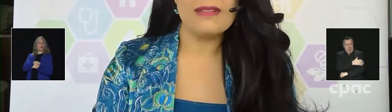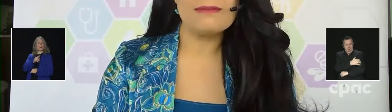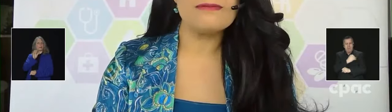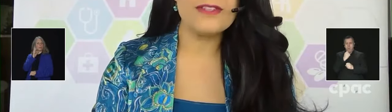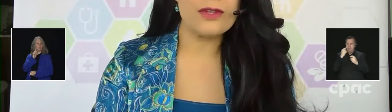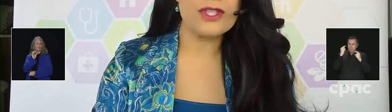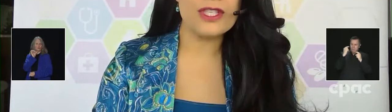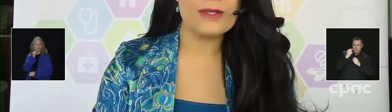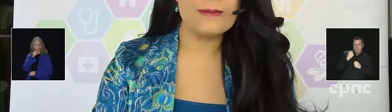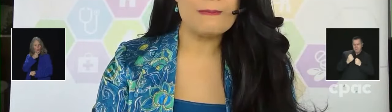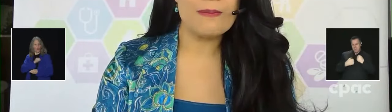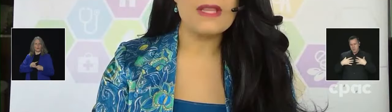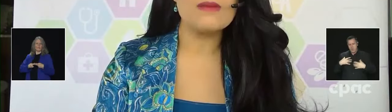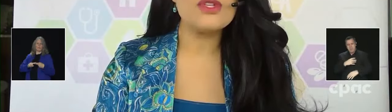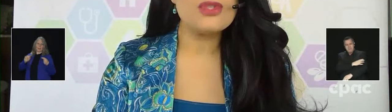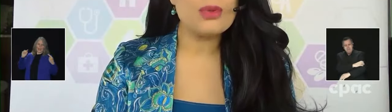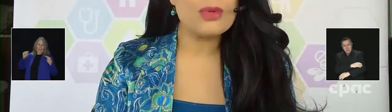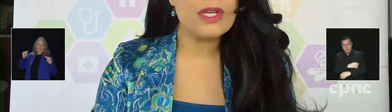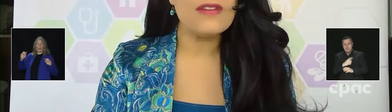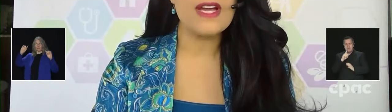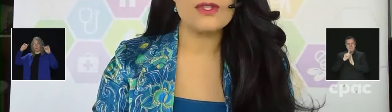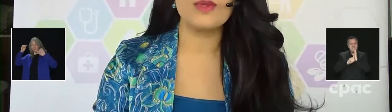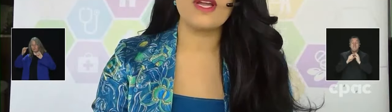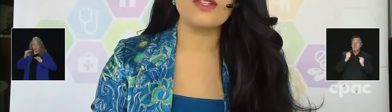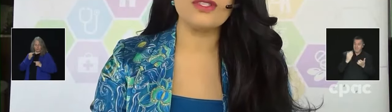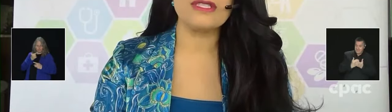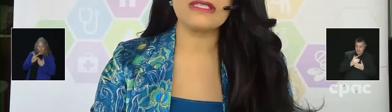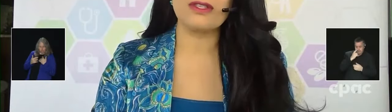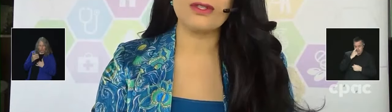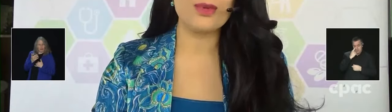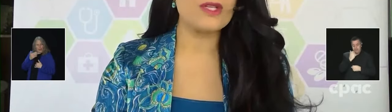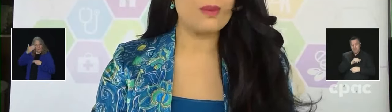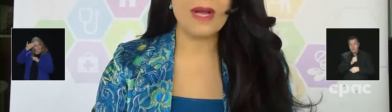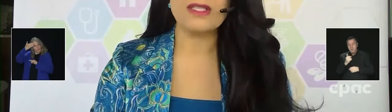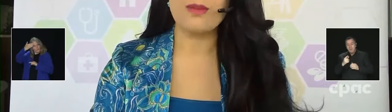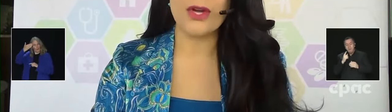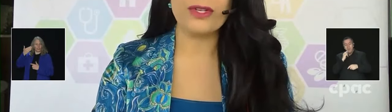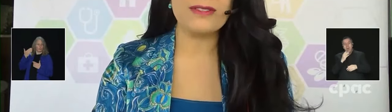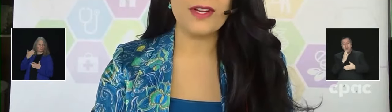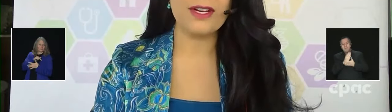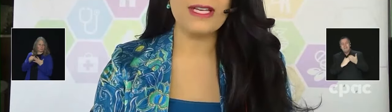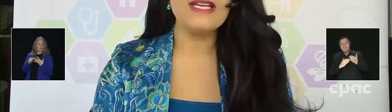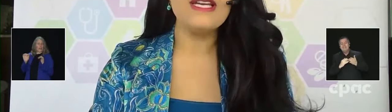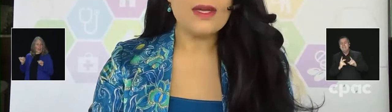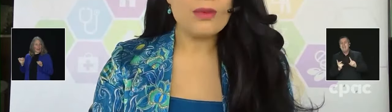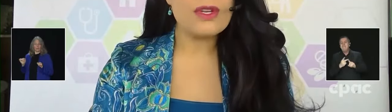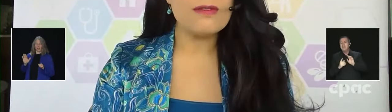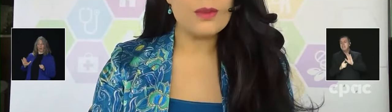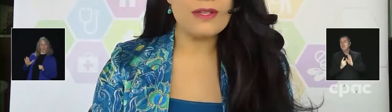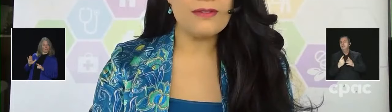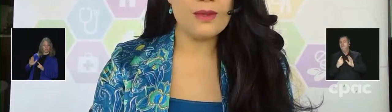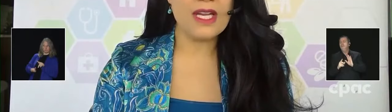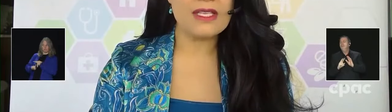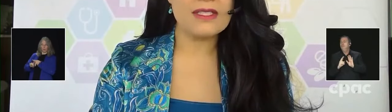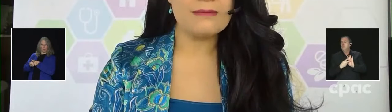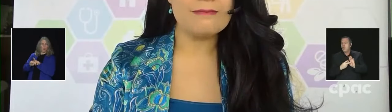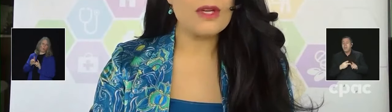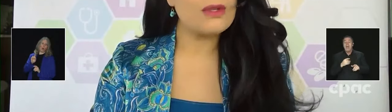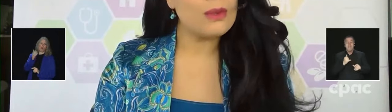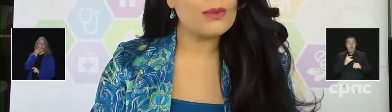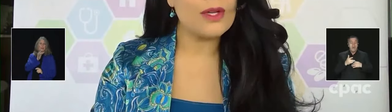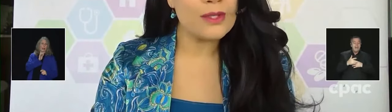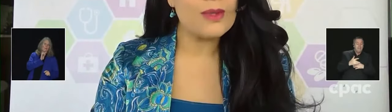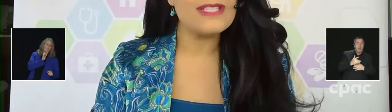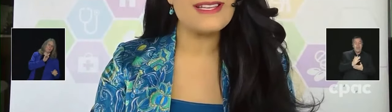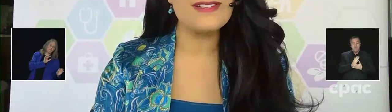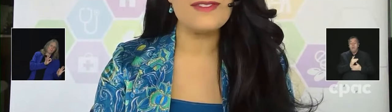muscle pain, fever, and chills. The majority of adverse reactions in clinical trials were mild to moderate in severity and resolved within a few days,